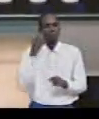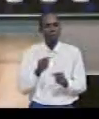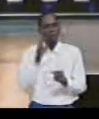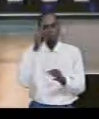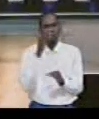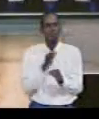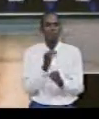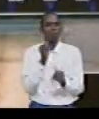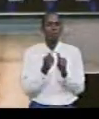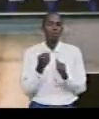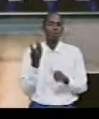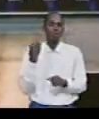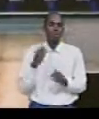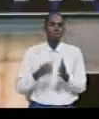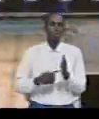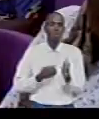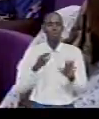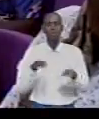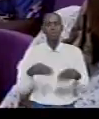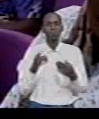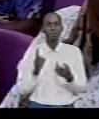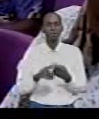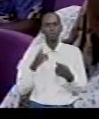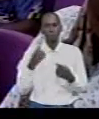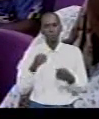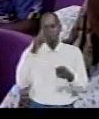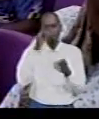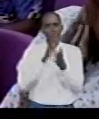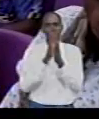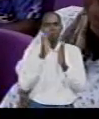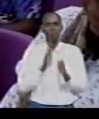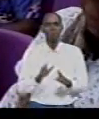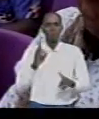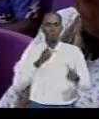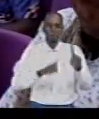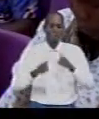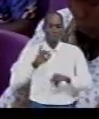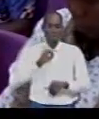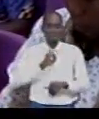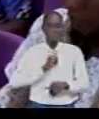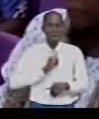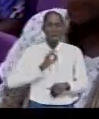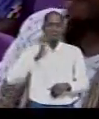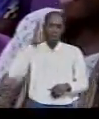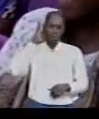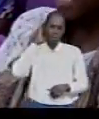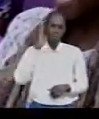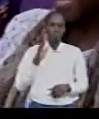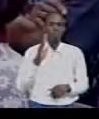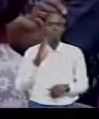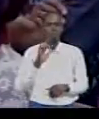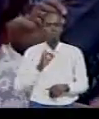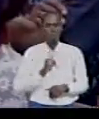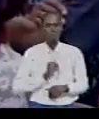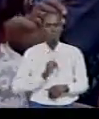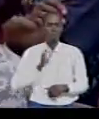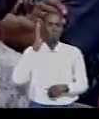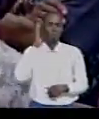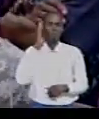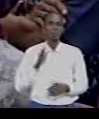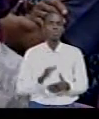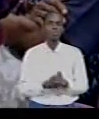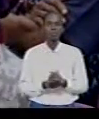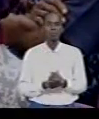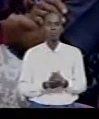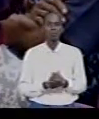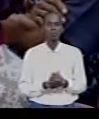once delivered unto the saints. I will. I said, I will. You